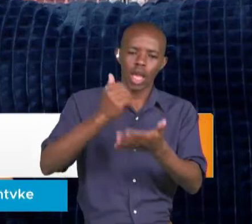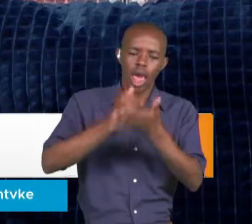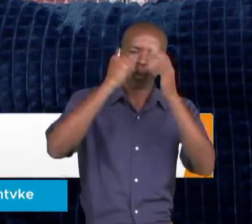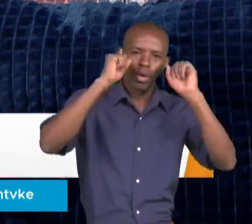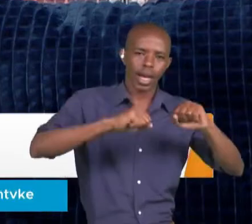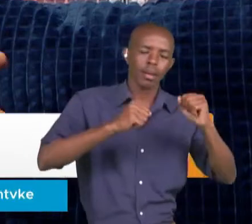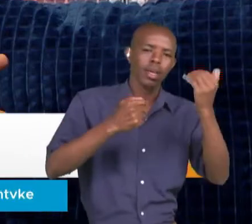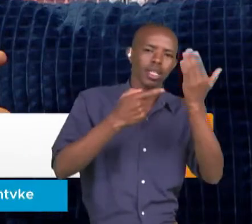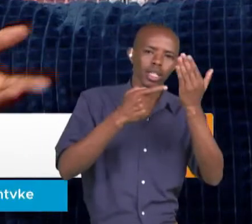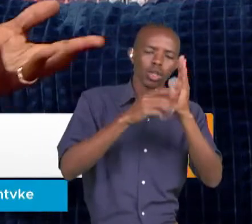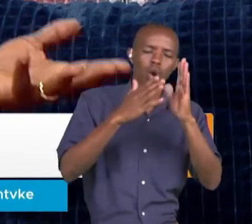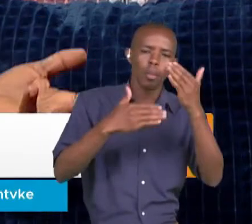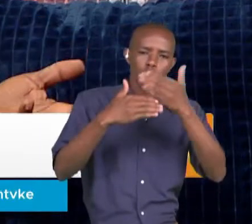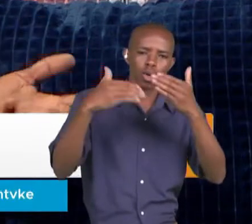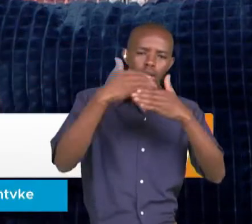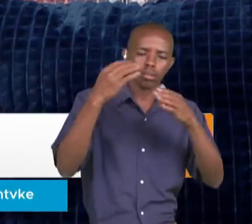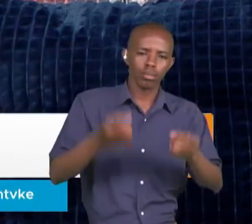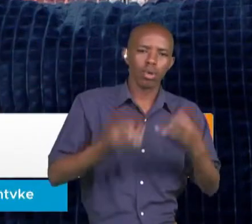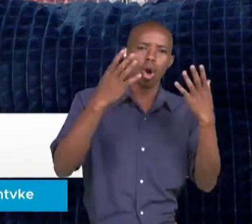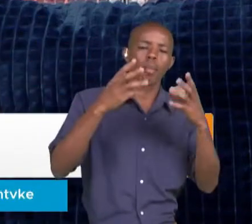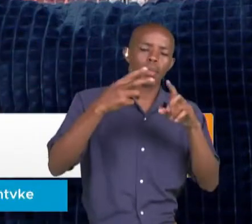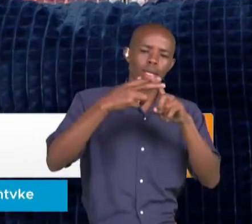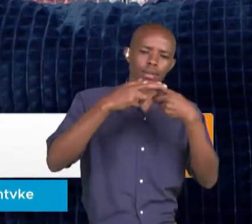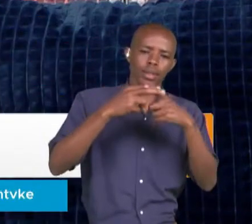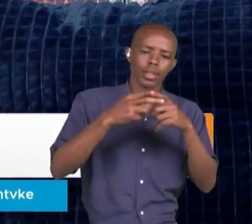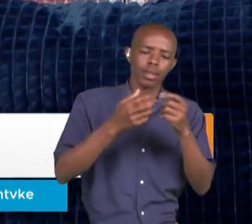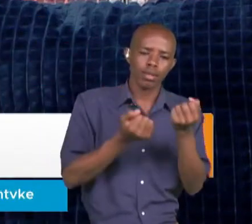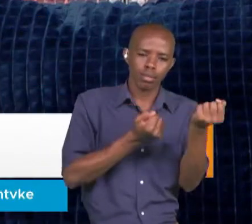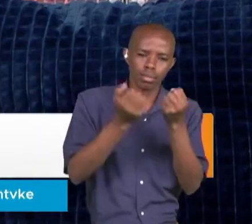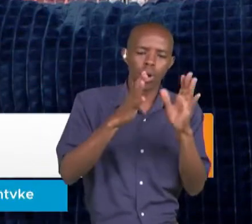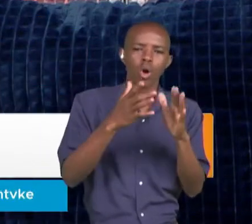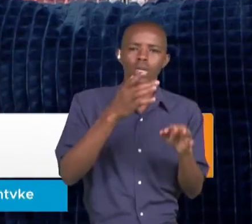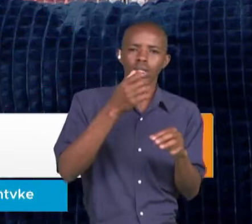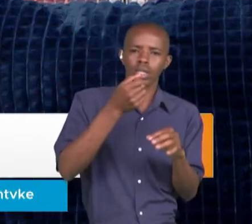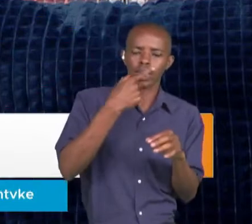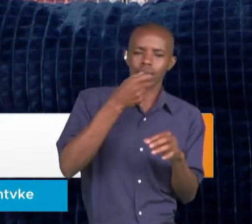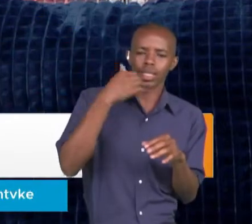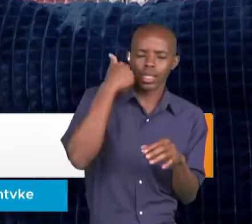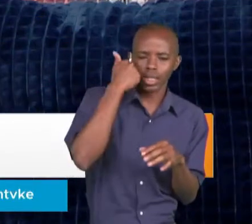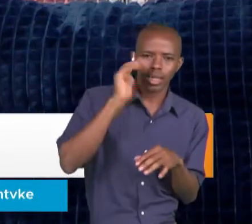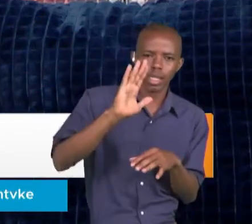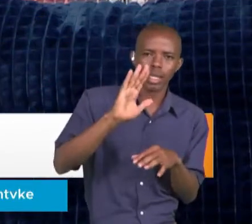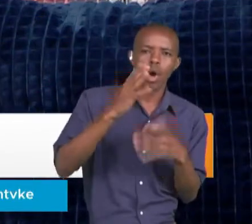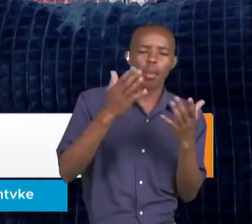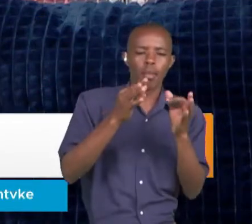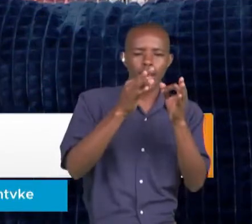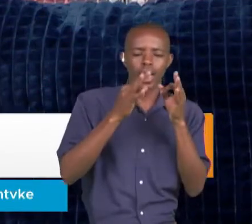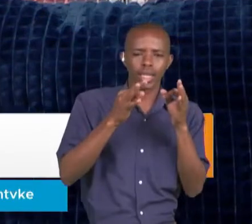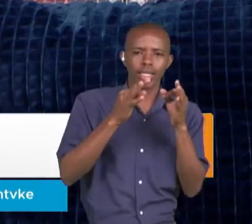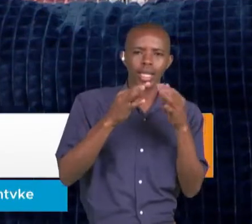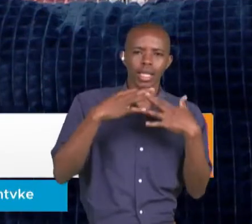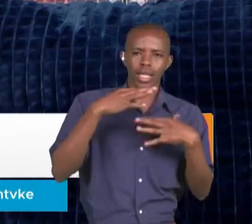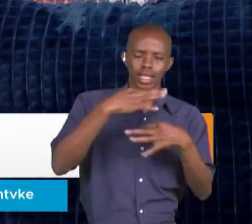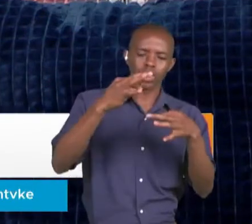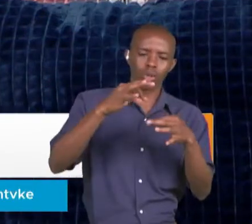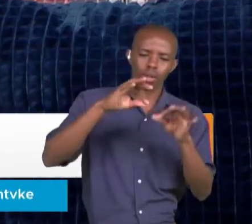of technology or building bombs or repairing their vehicles or treating their sick or, you know, even accountants. They're, yeah, interested now in